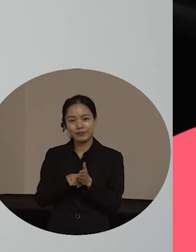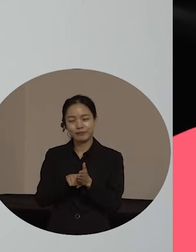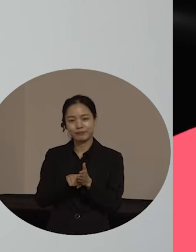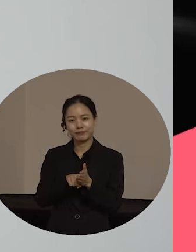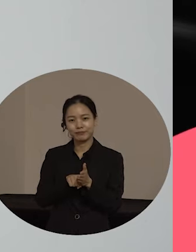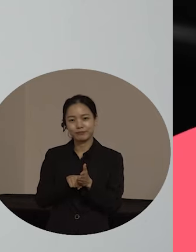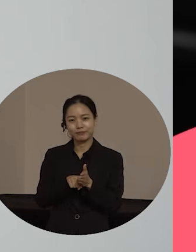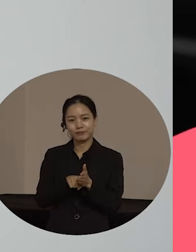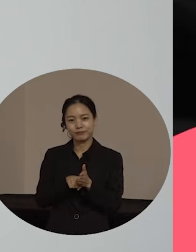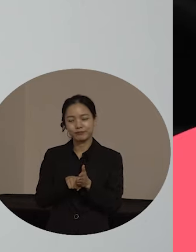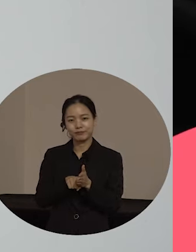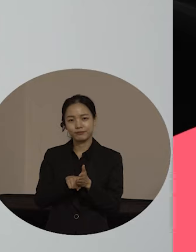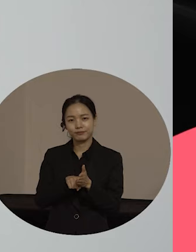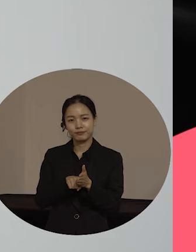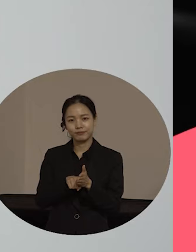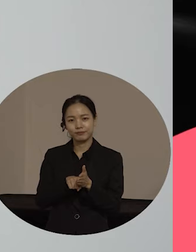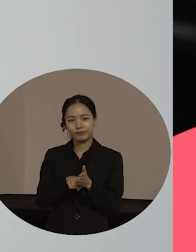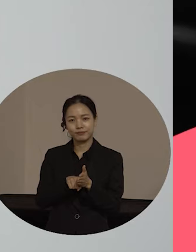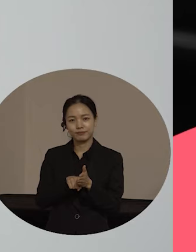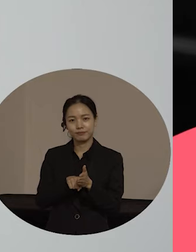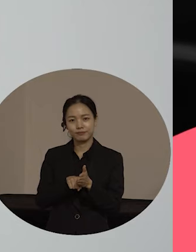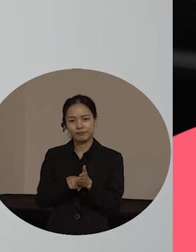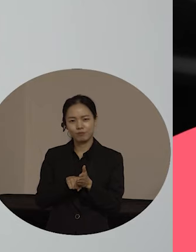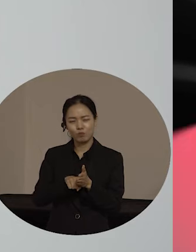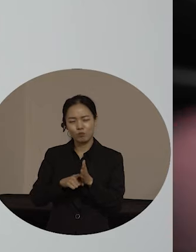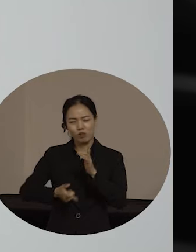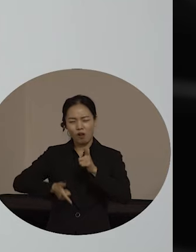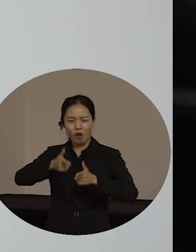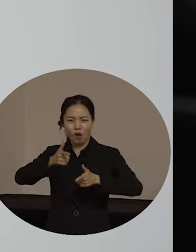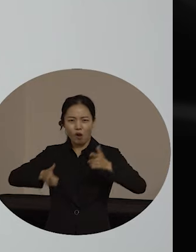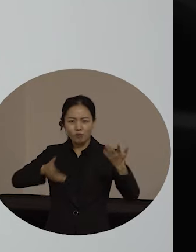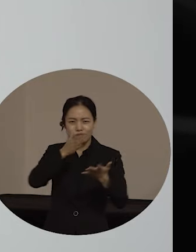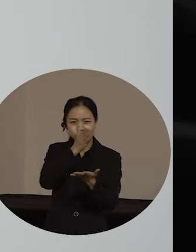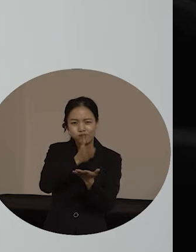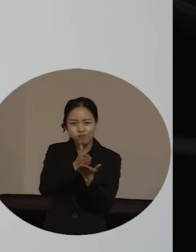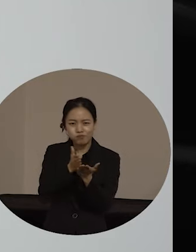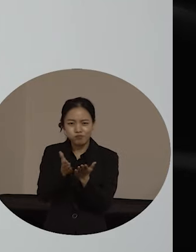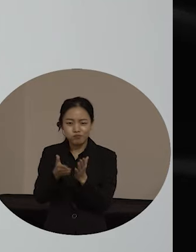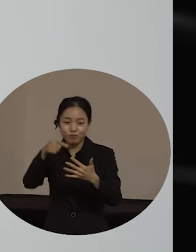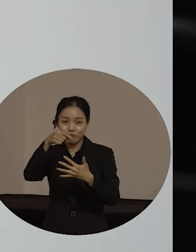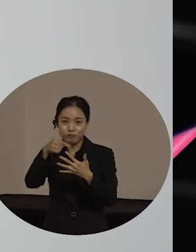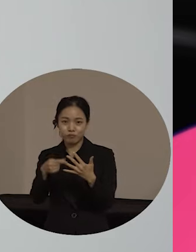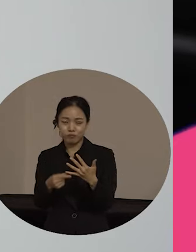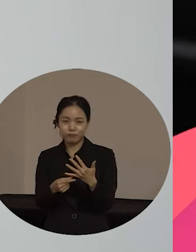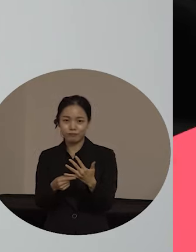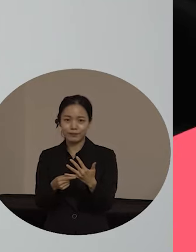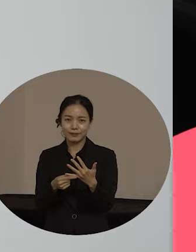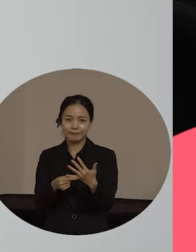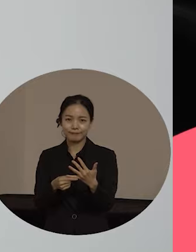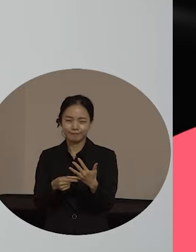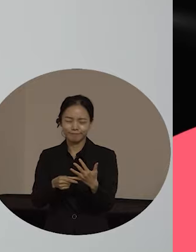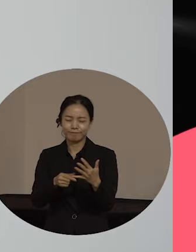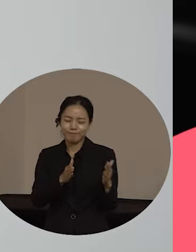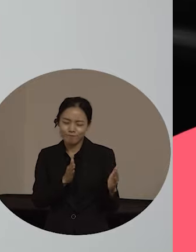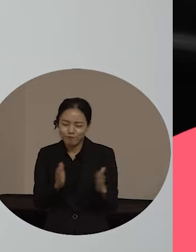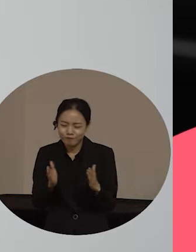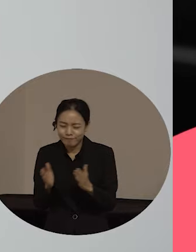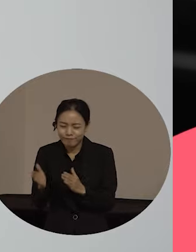all the various types of the content to show them to learn from the